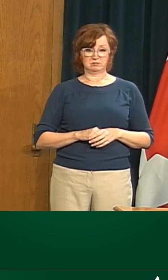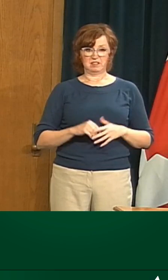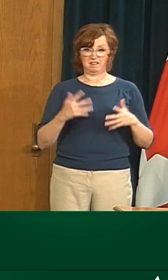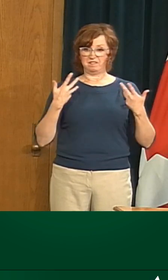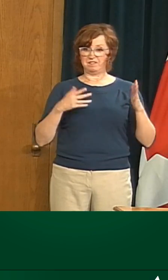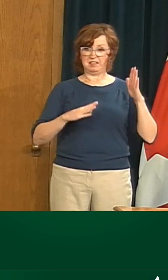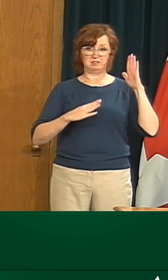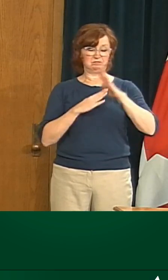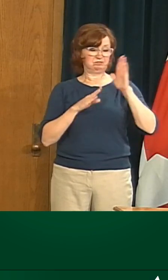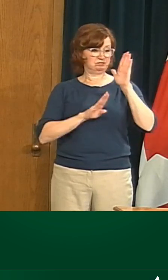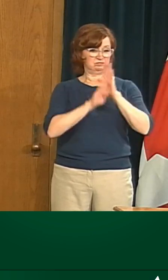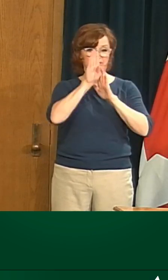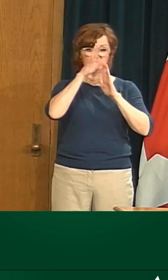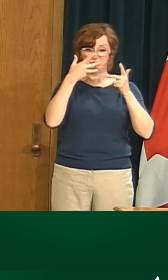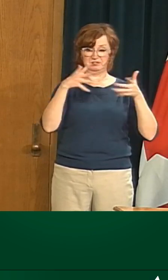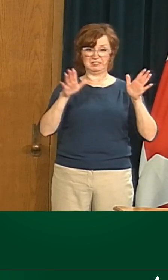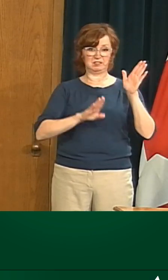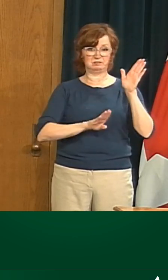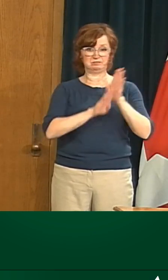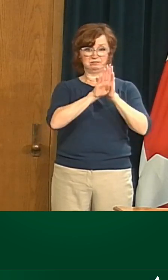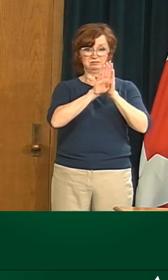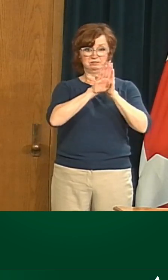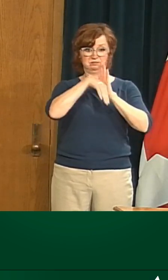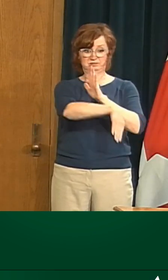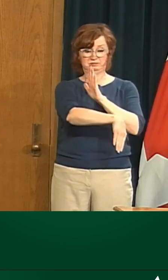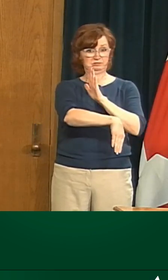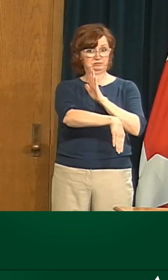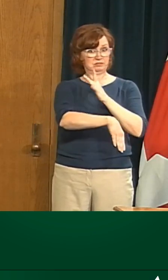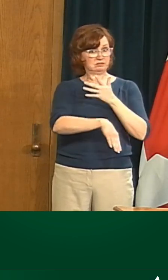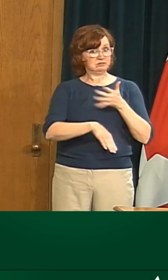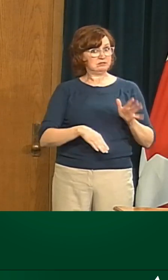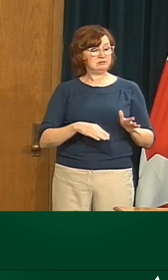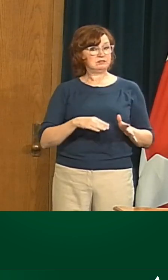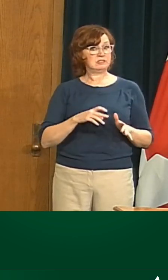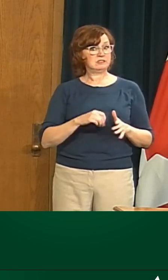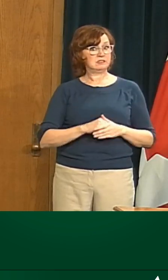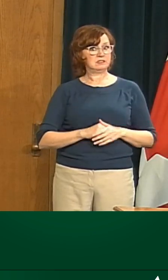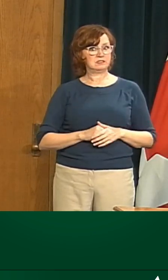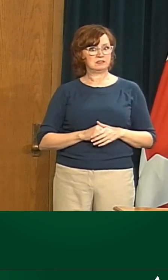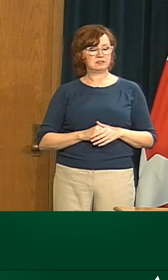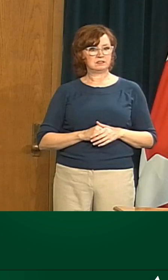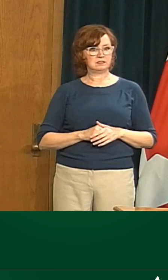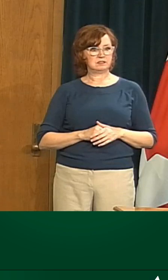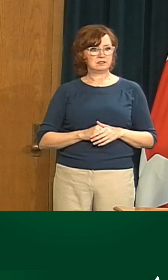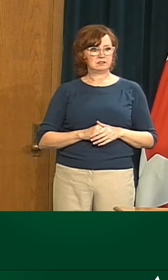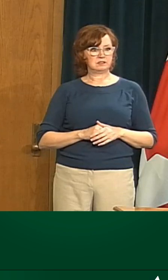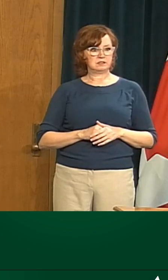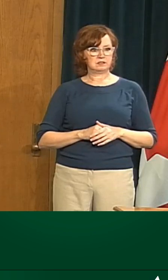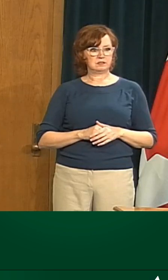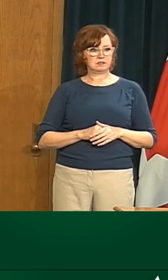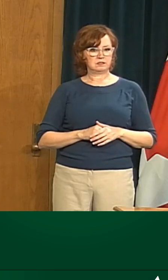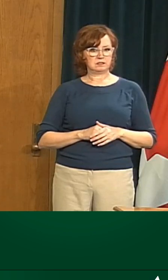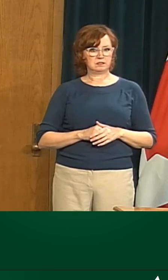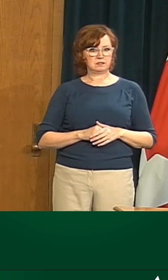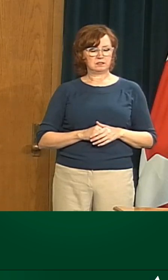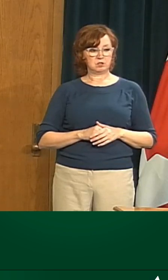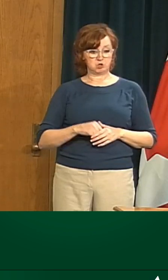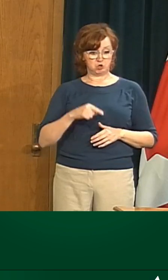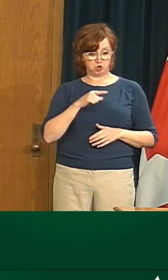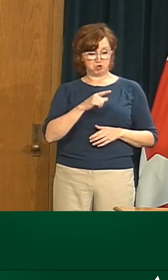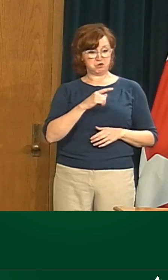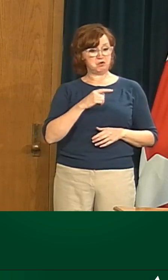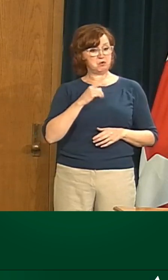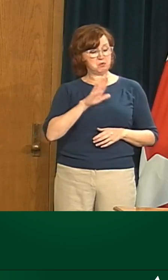language, or are we thinking that way as we proceed with this plan? Like, do we think that this is the constant that we're going to be sitting at, or are we